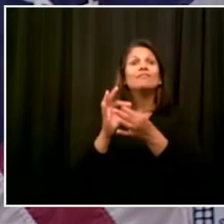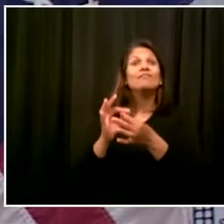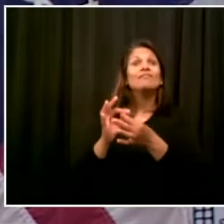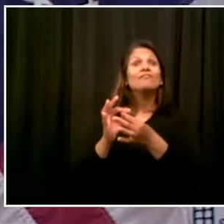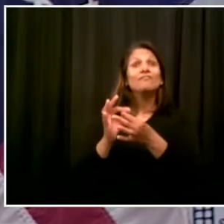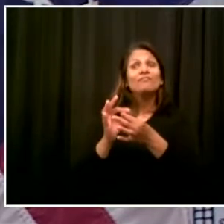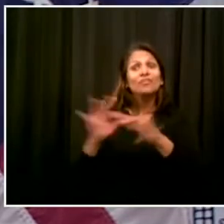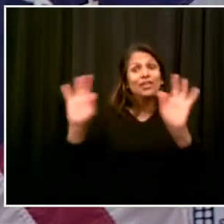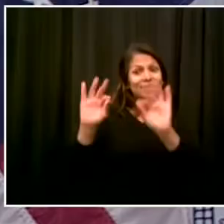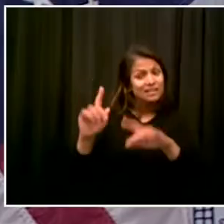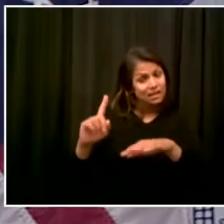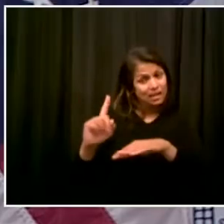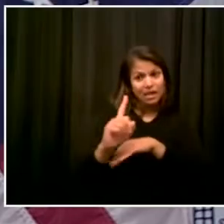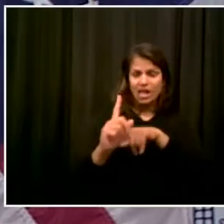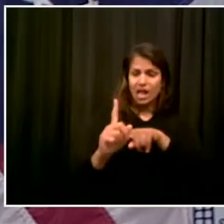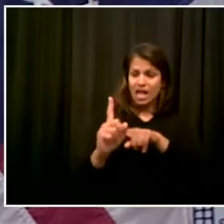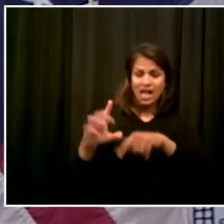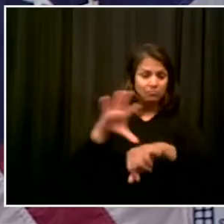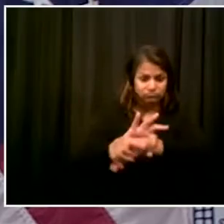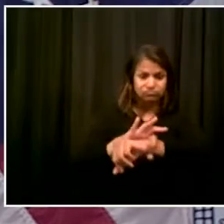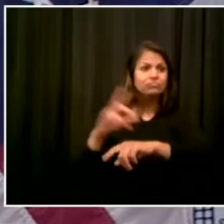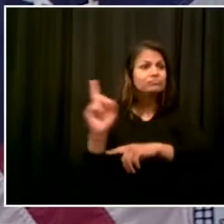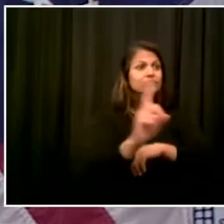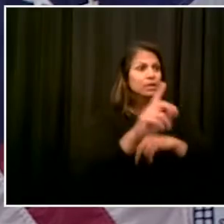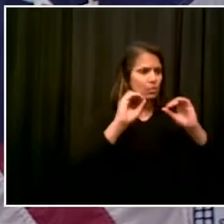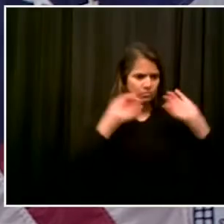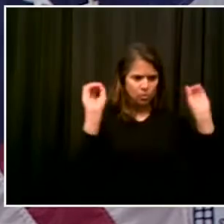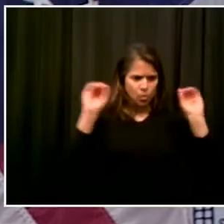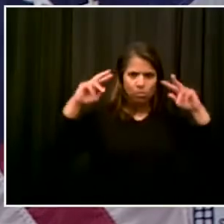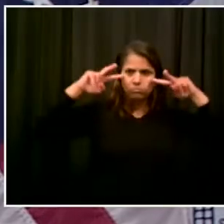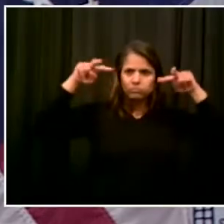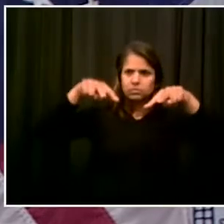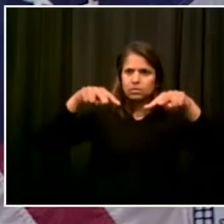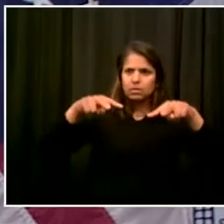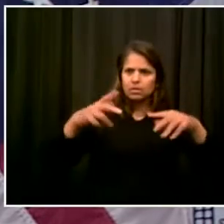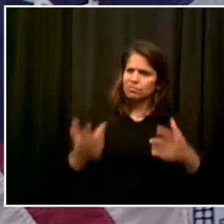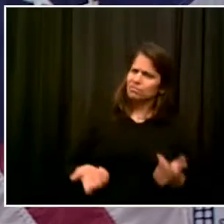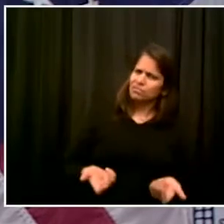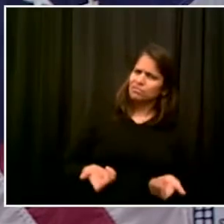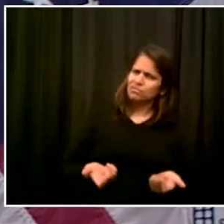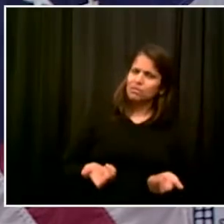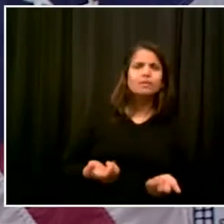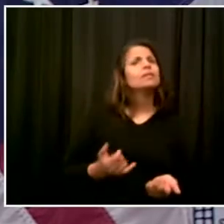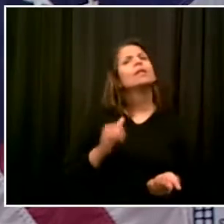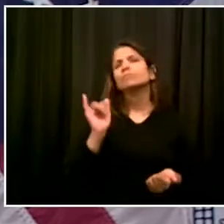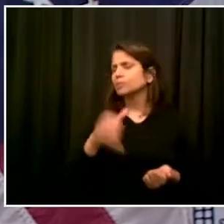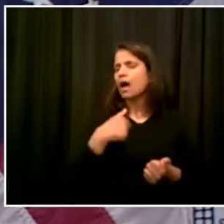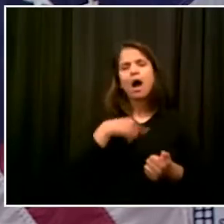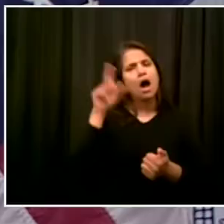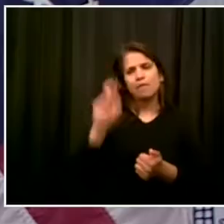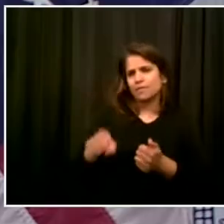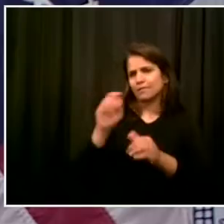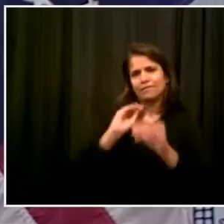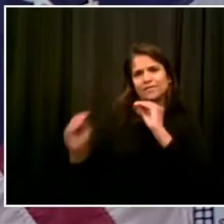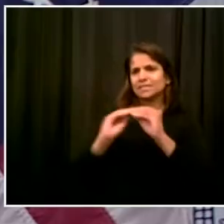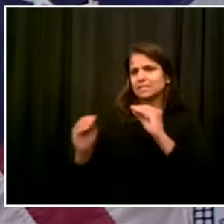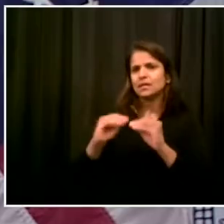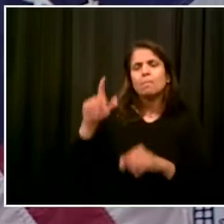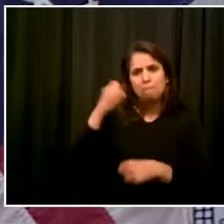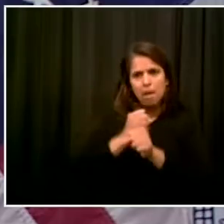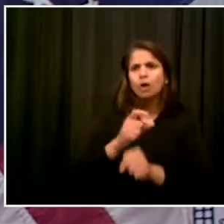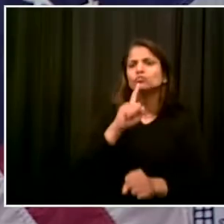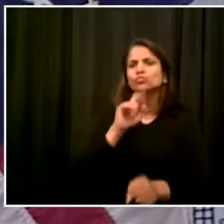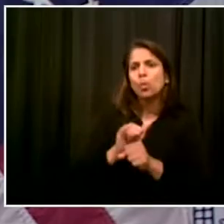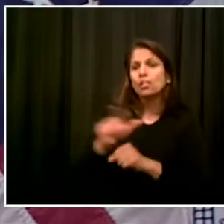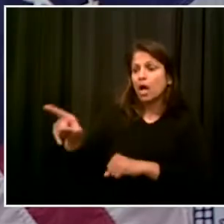right now, the NYPD is taking actions to address this crisis in the here and now. Last question for today is Gersh from Streets Blog.